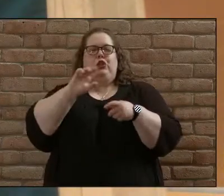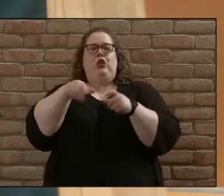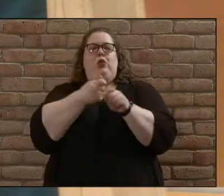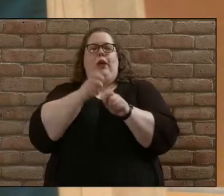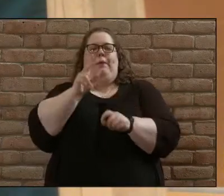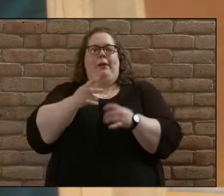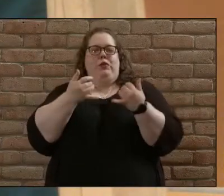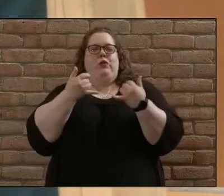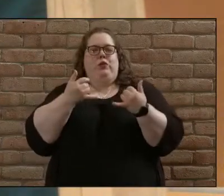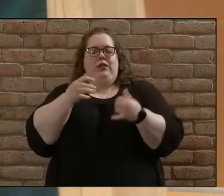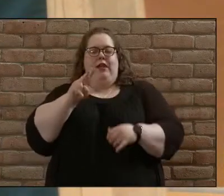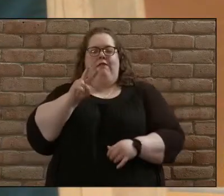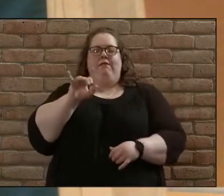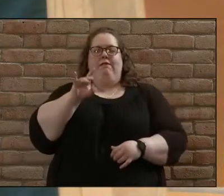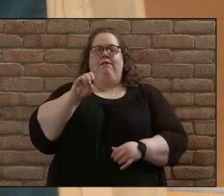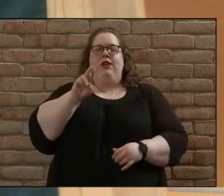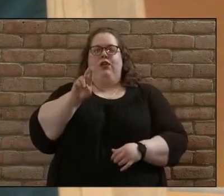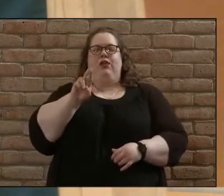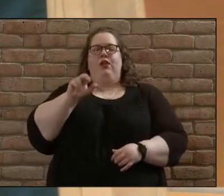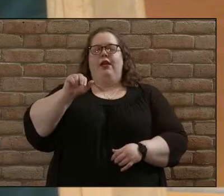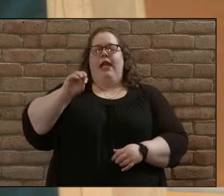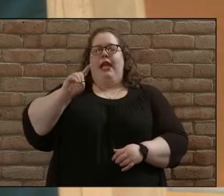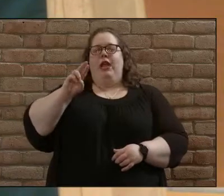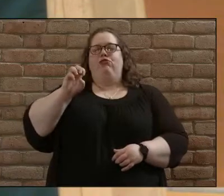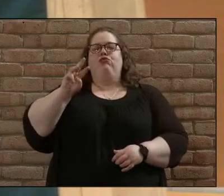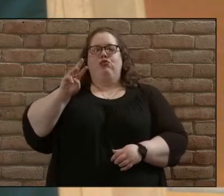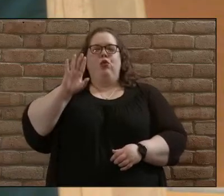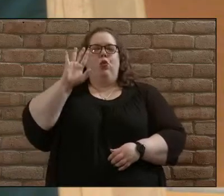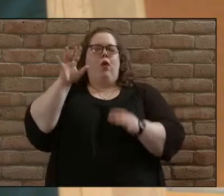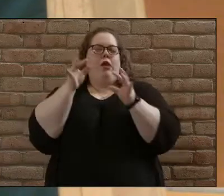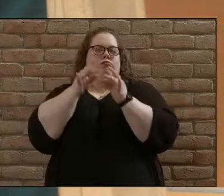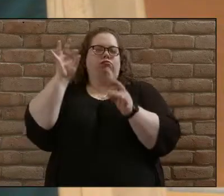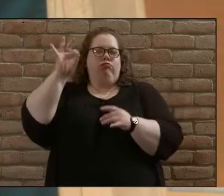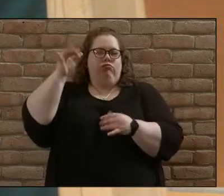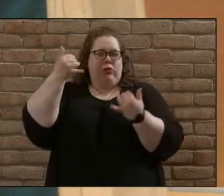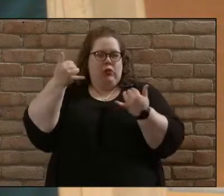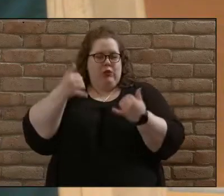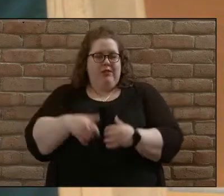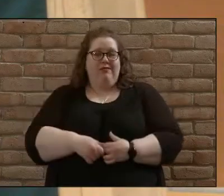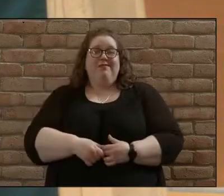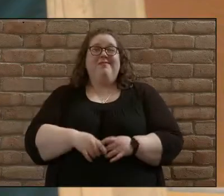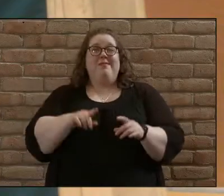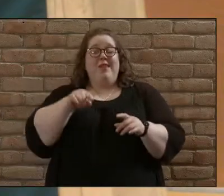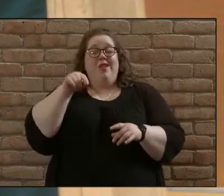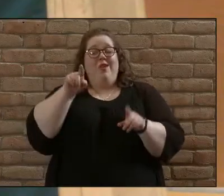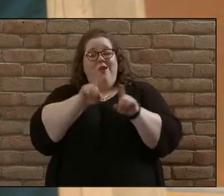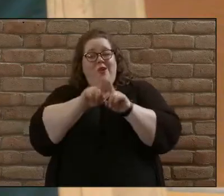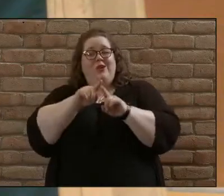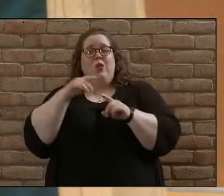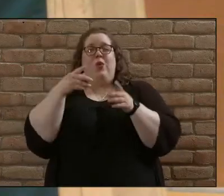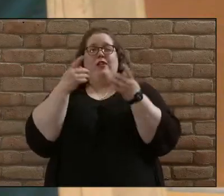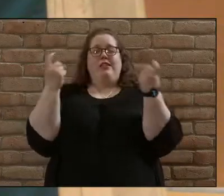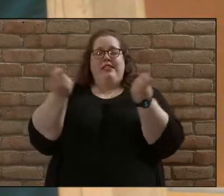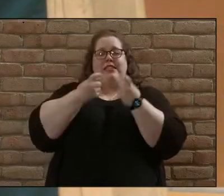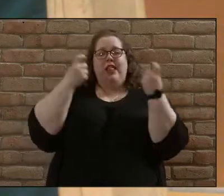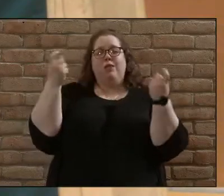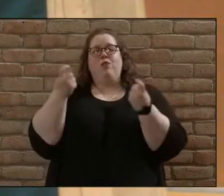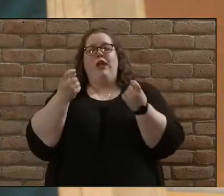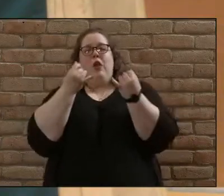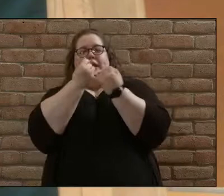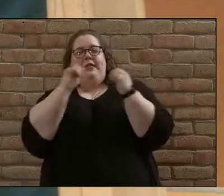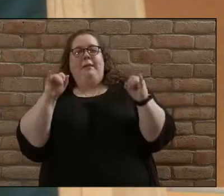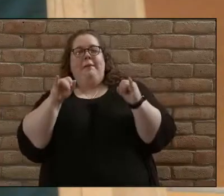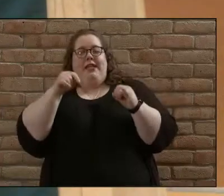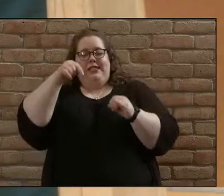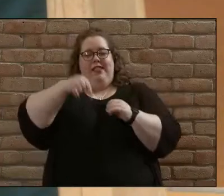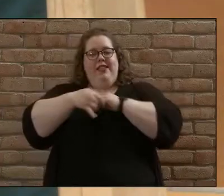message today. This weekend, we also celebrate our independence as a nation, where we have so many freedoms